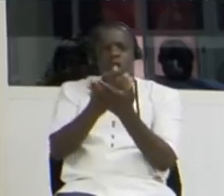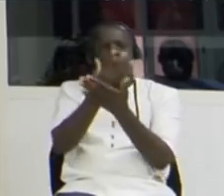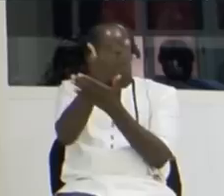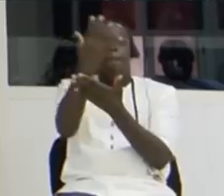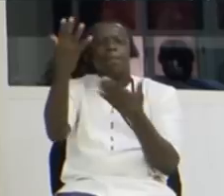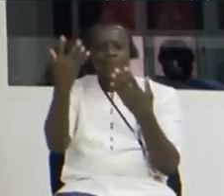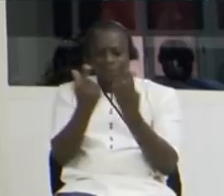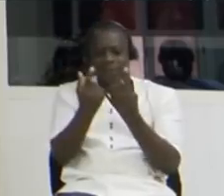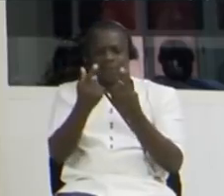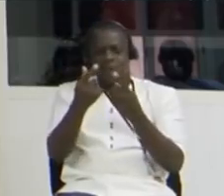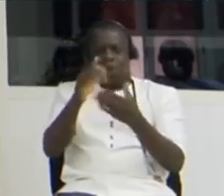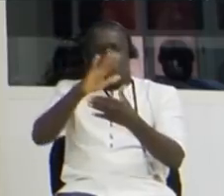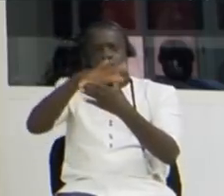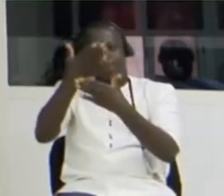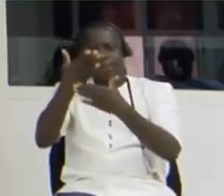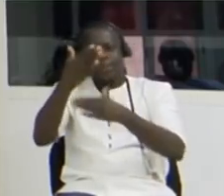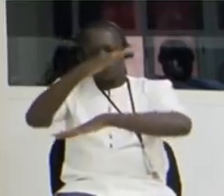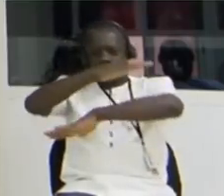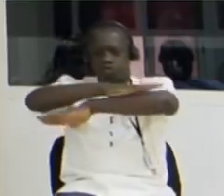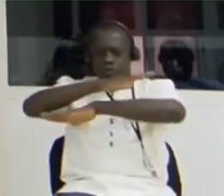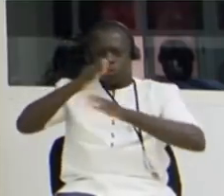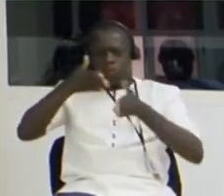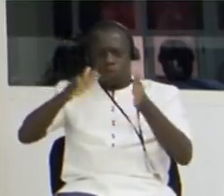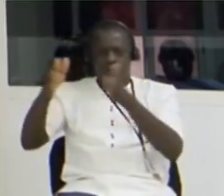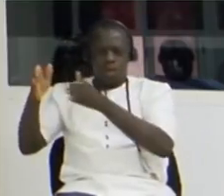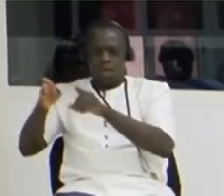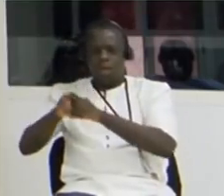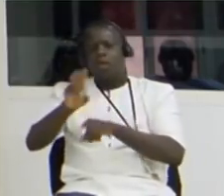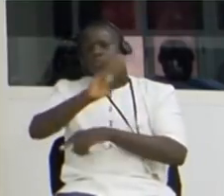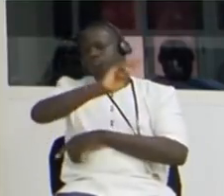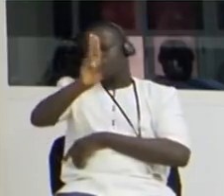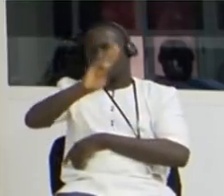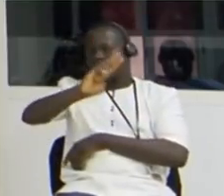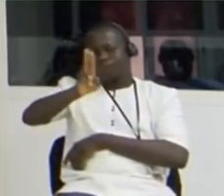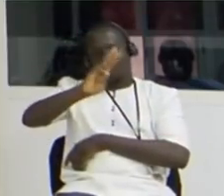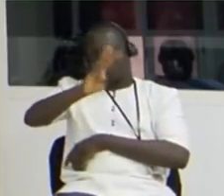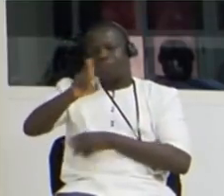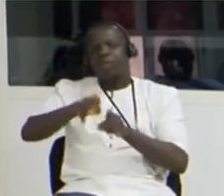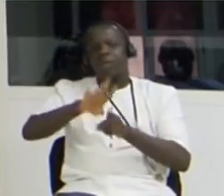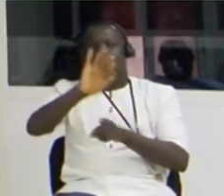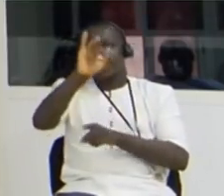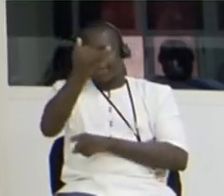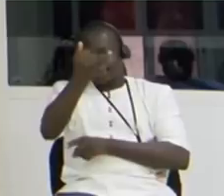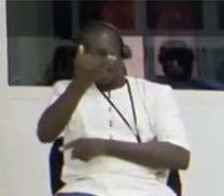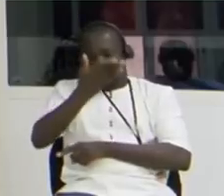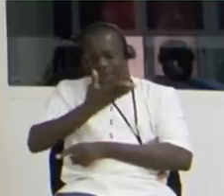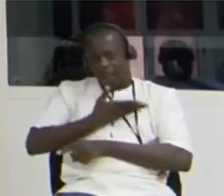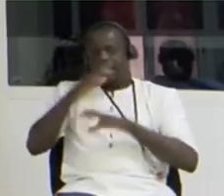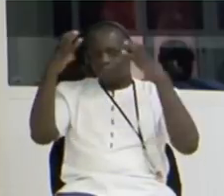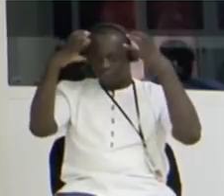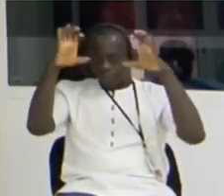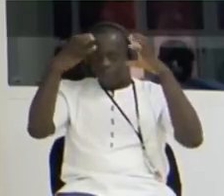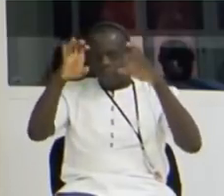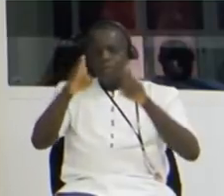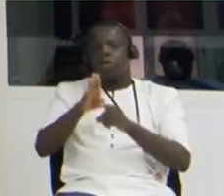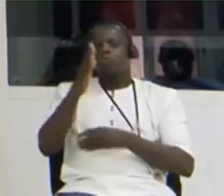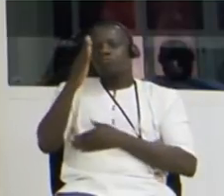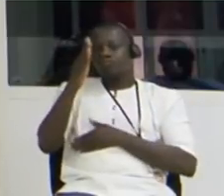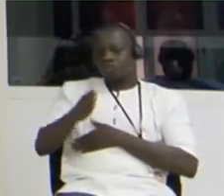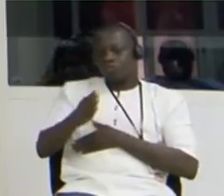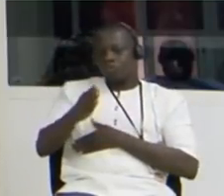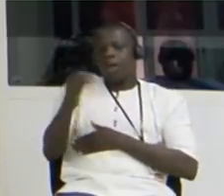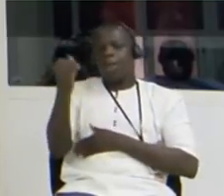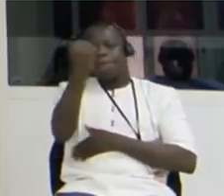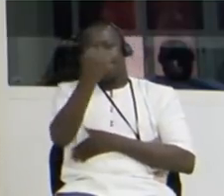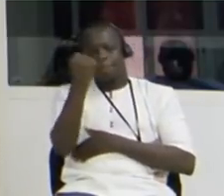system? No, commonplace, no. Because the issue is, yes, we have cases. It's true, but because of the